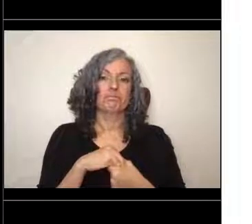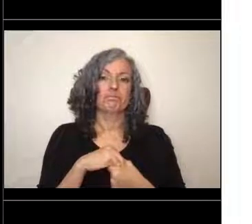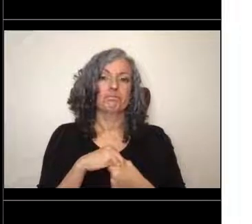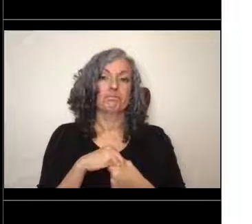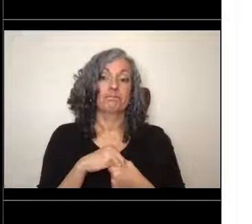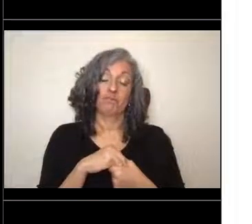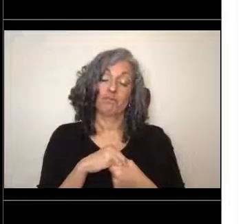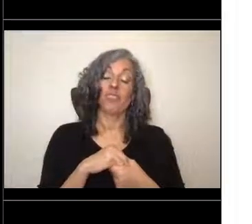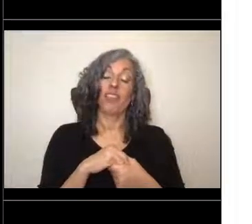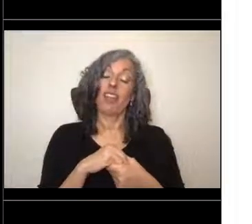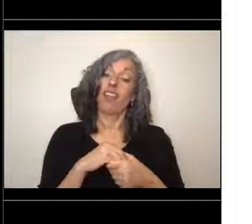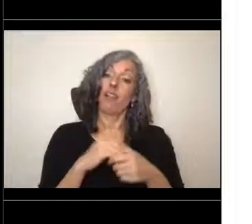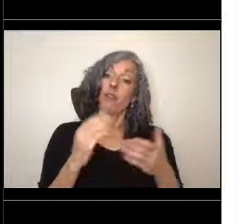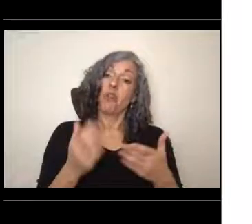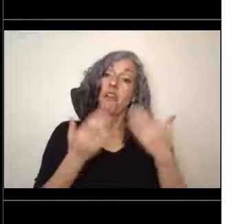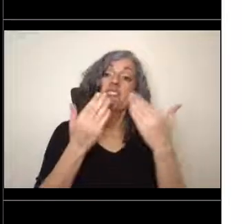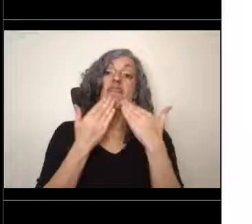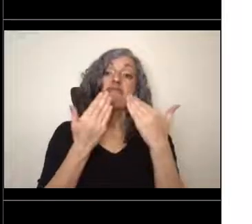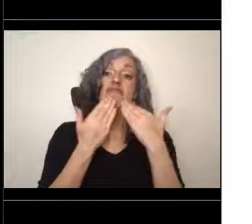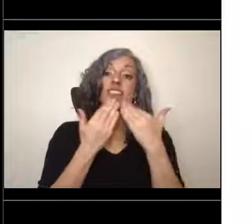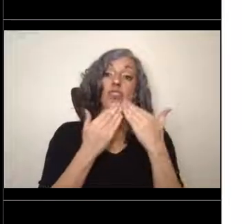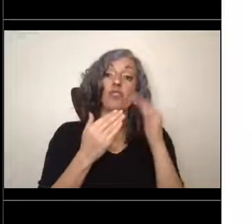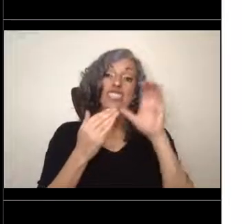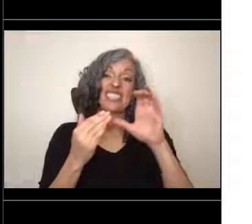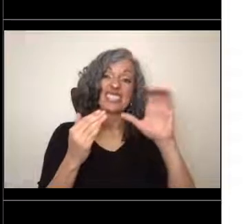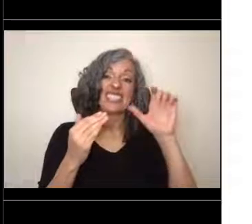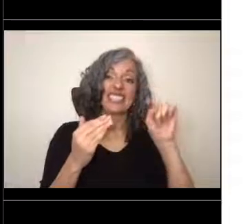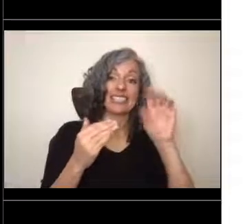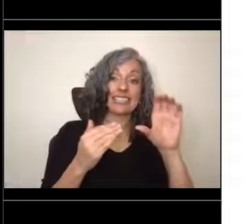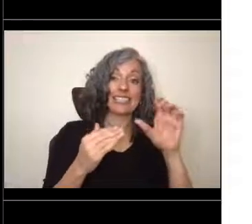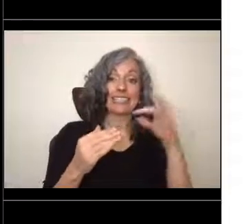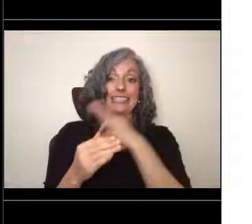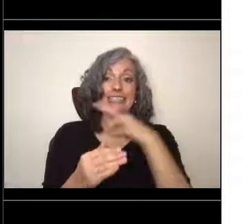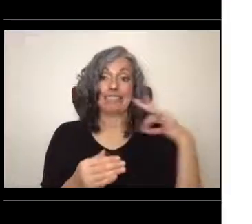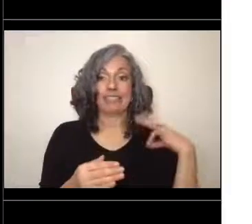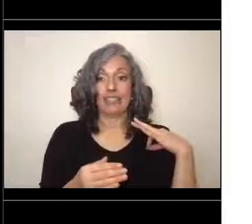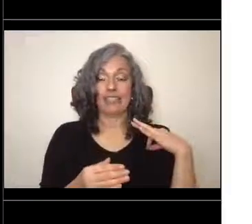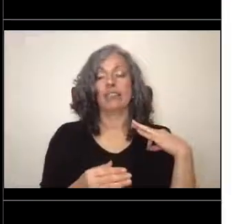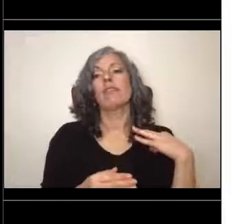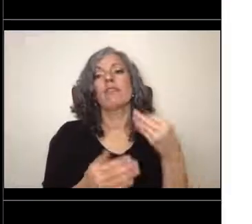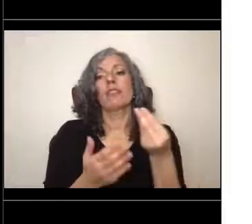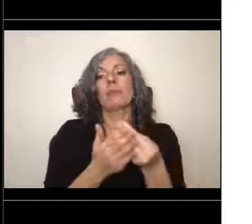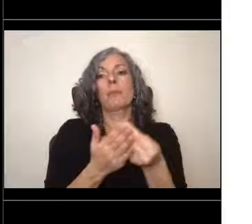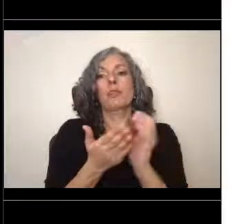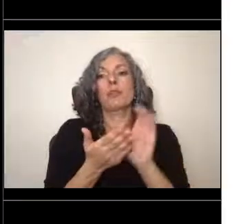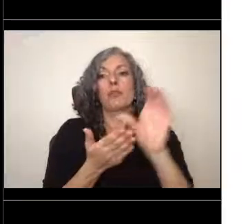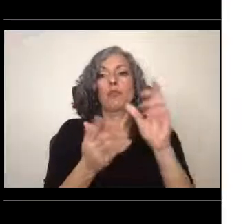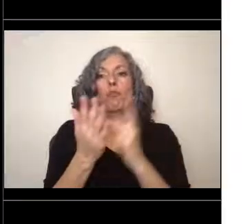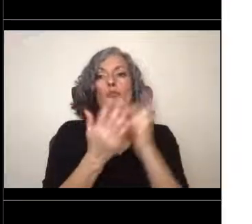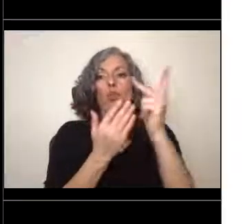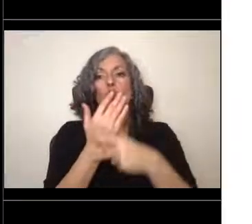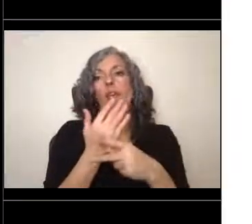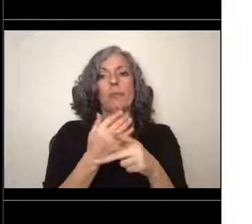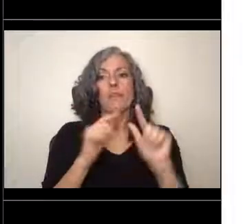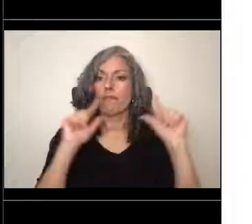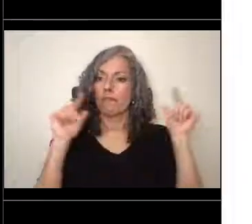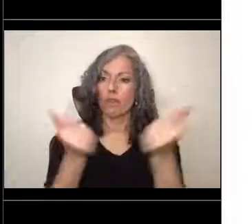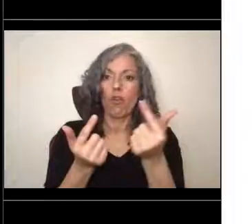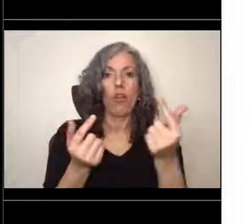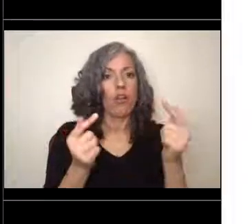With that, I would like to offer my thanks to CTC staff, Caltrans Financial Programming, as well as the Caltrans Budget team for everyone's help